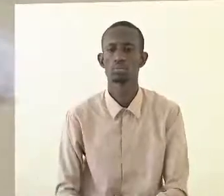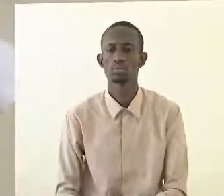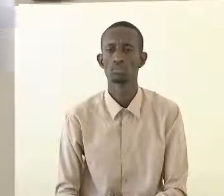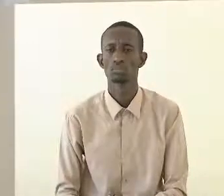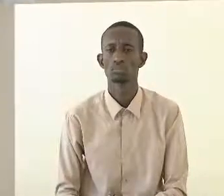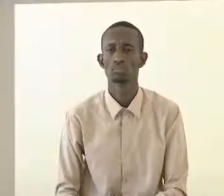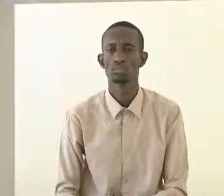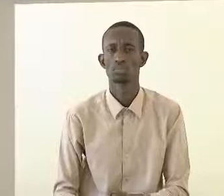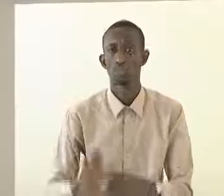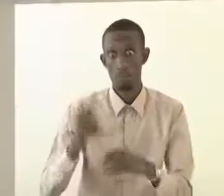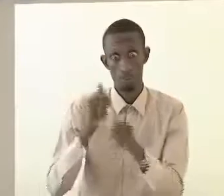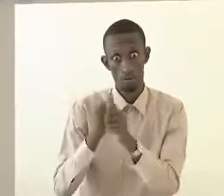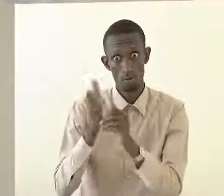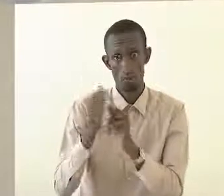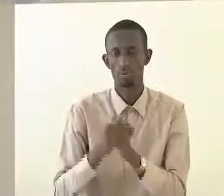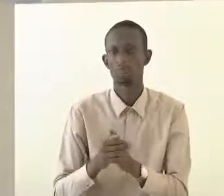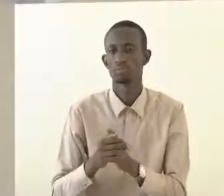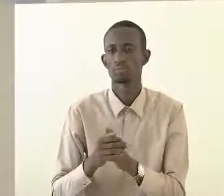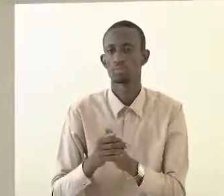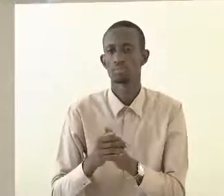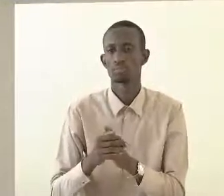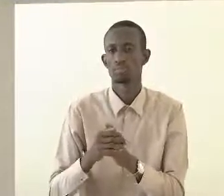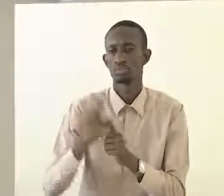with respect to the variable